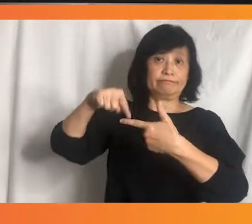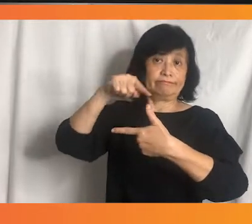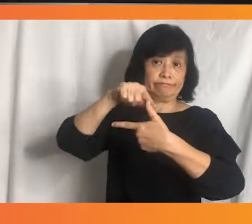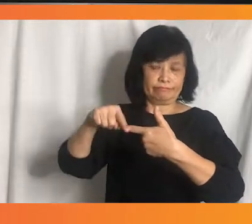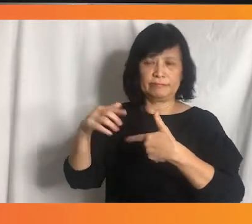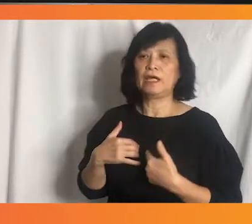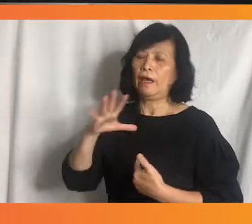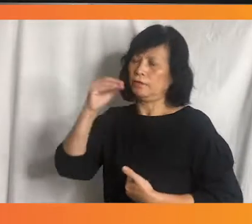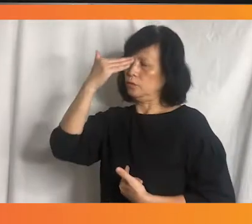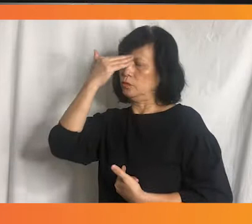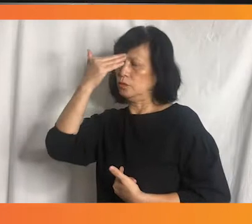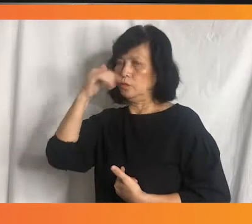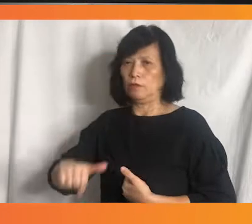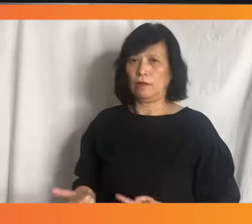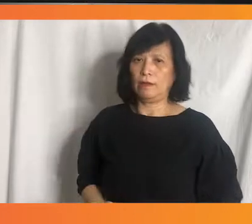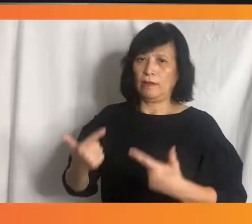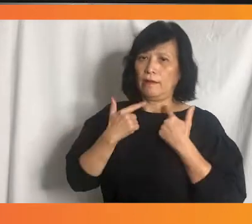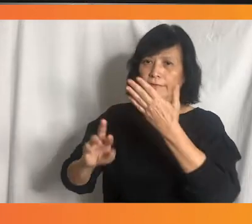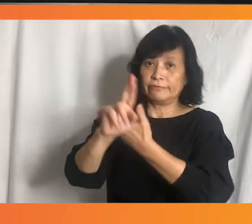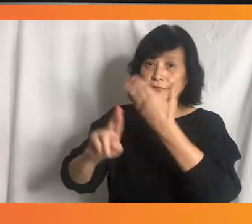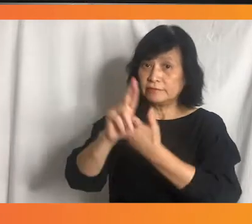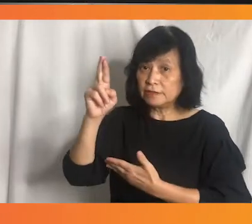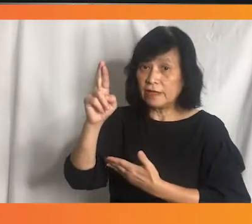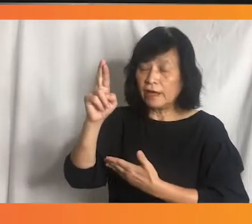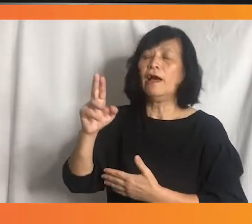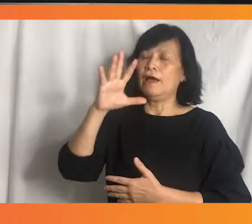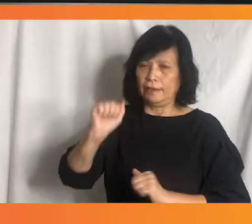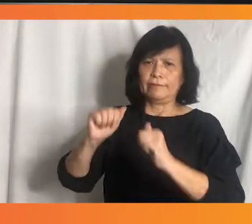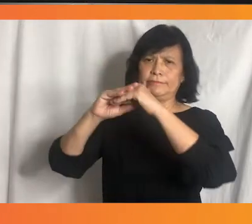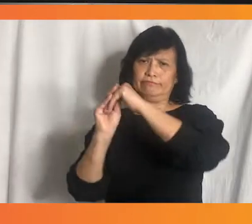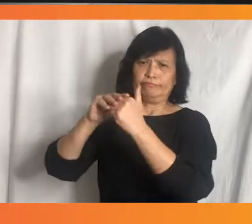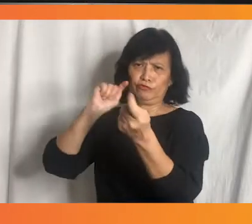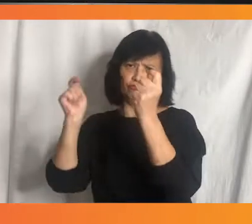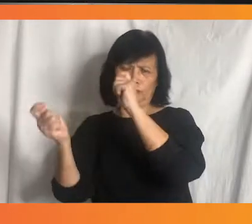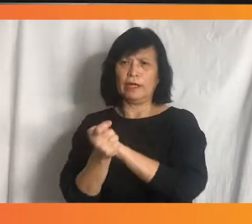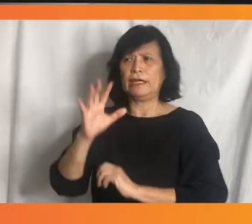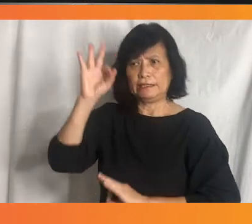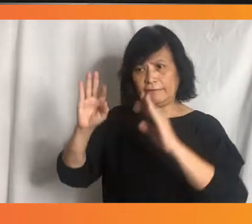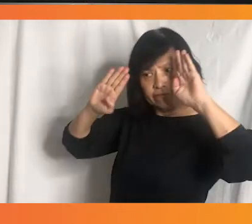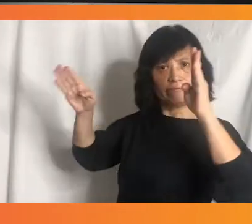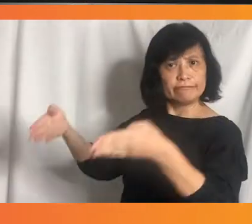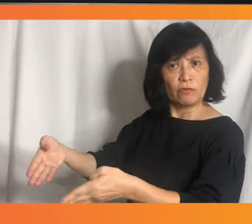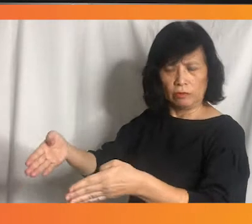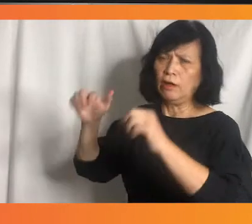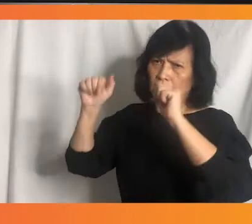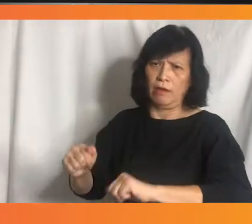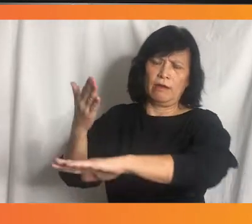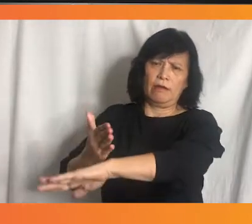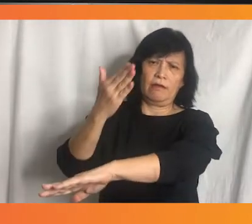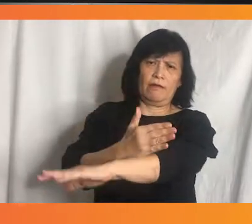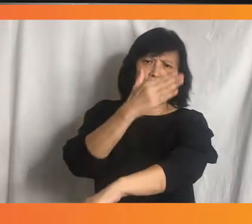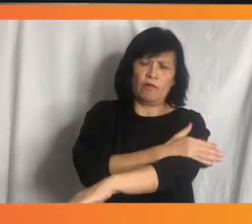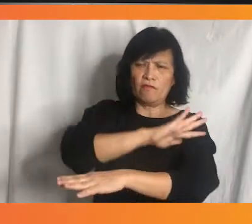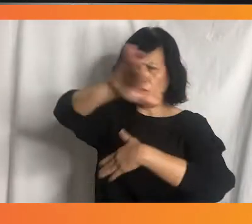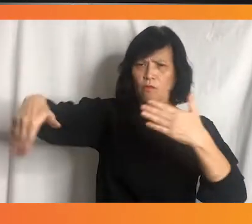However, we are well aware that lifestyle risk factors are modifiable and if addressed adequately can improve overall